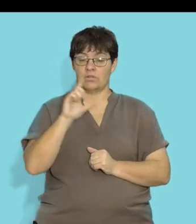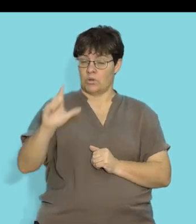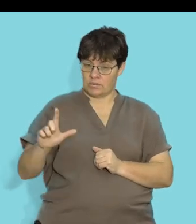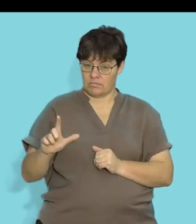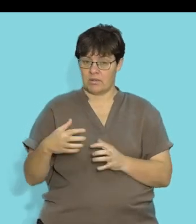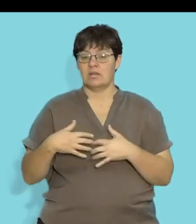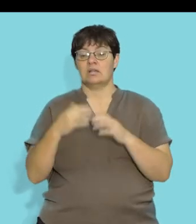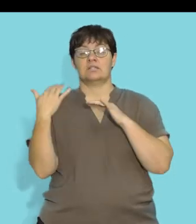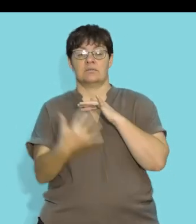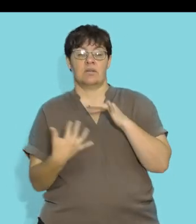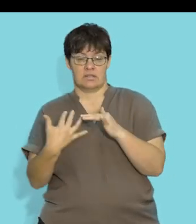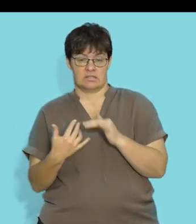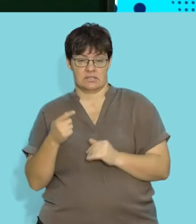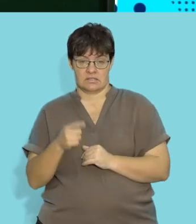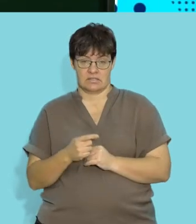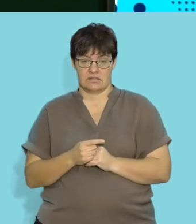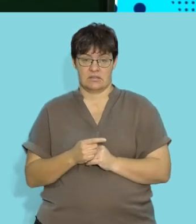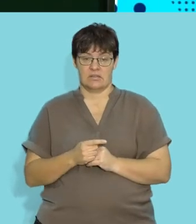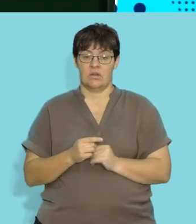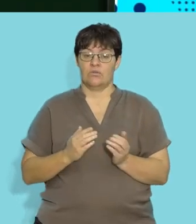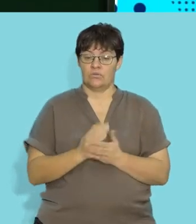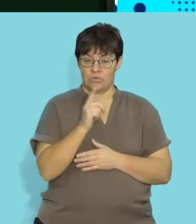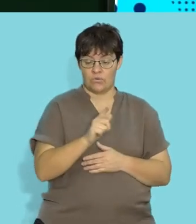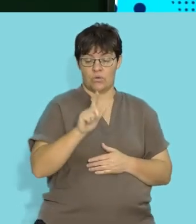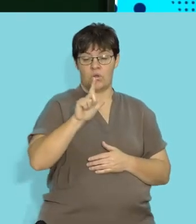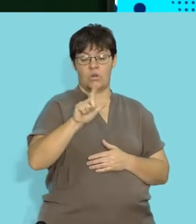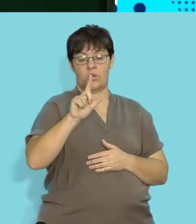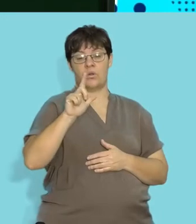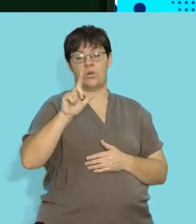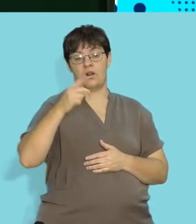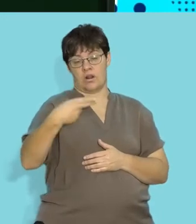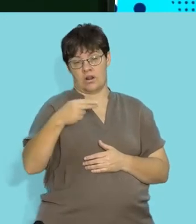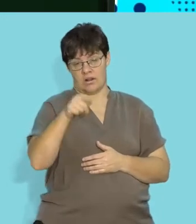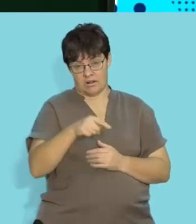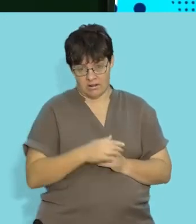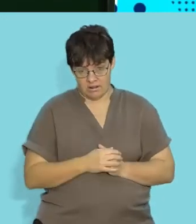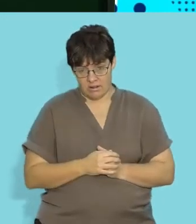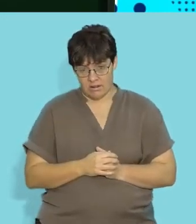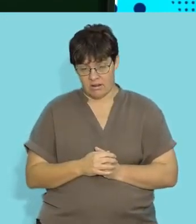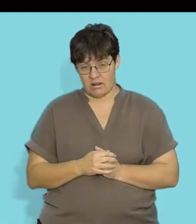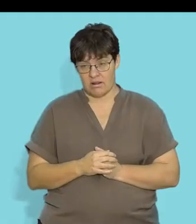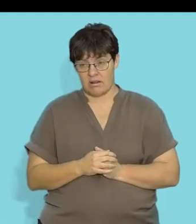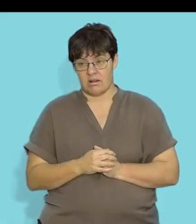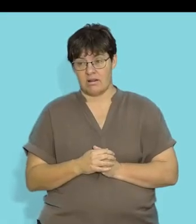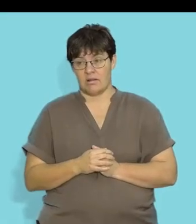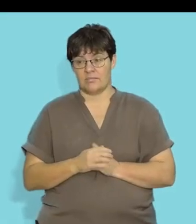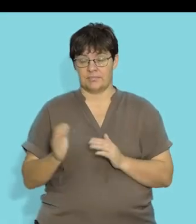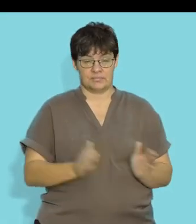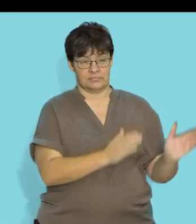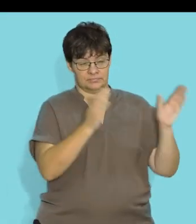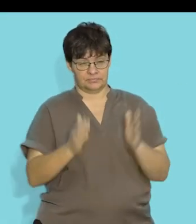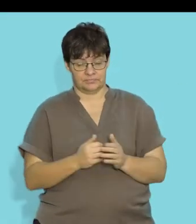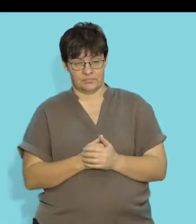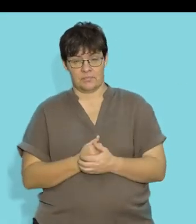luteum stimulates is stimulated by luteinizing hormone. Great